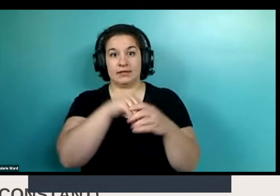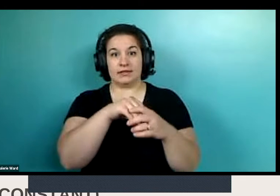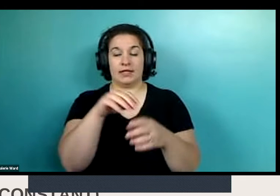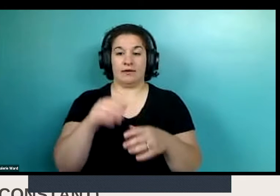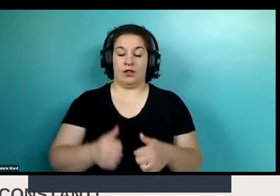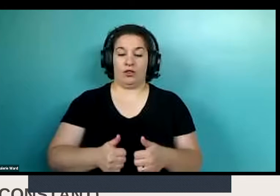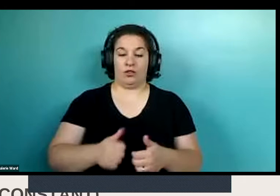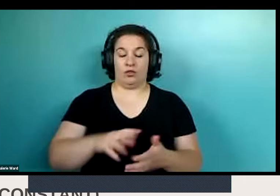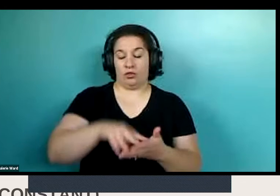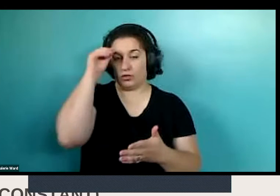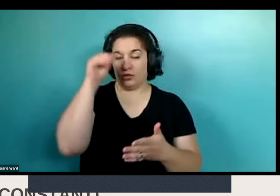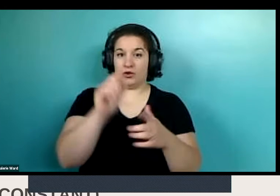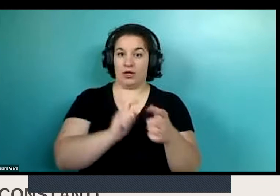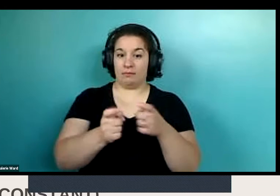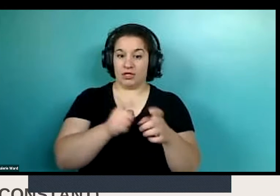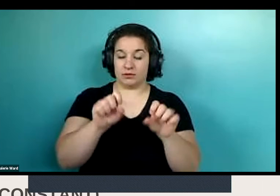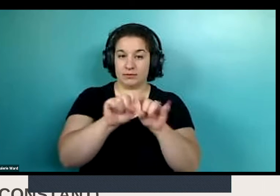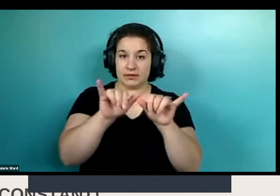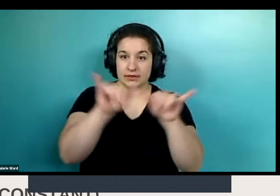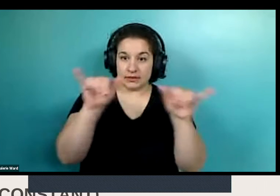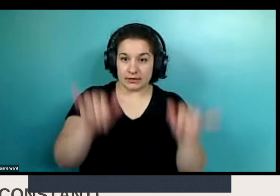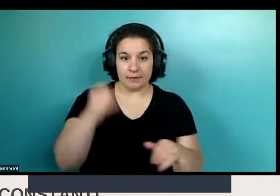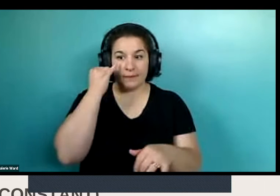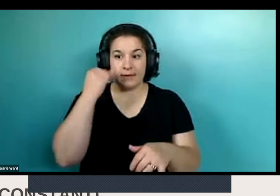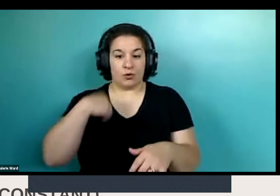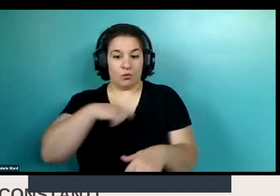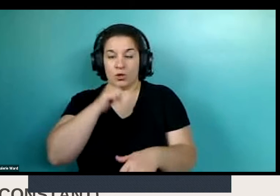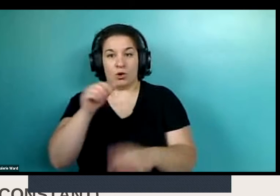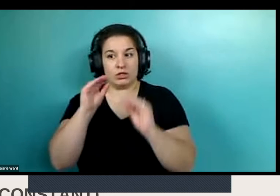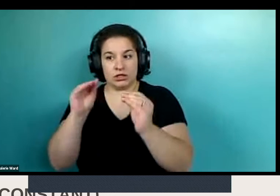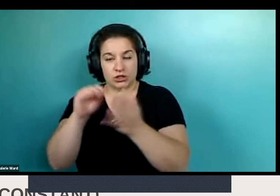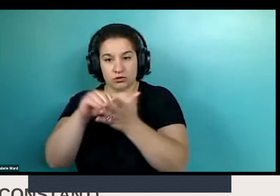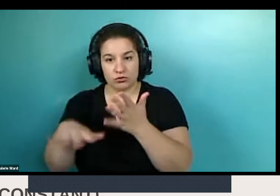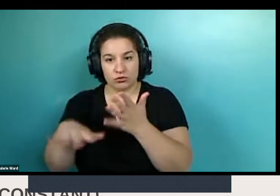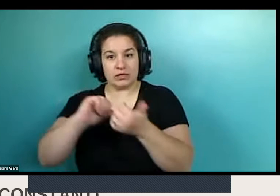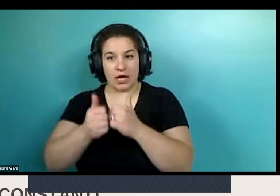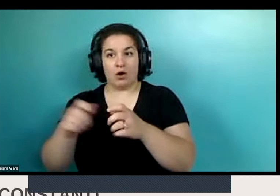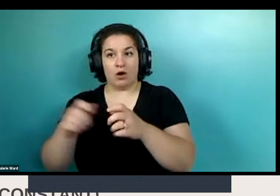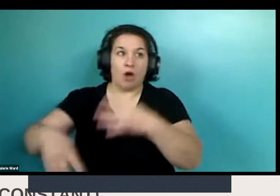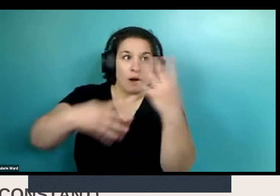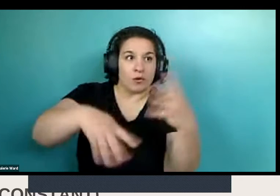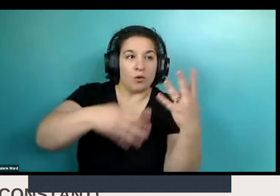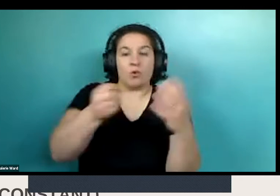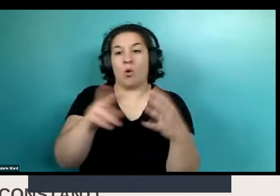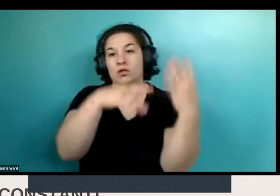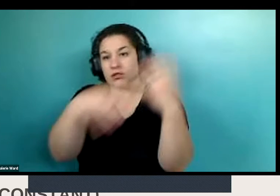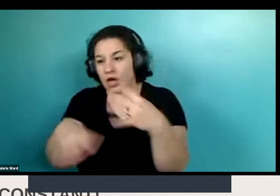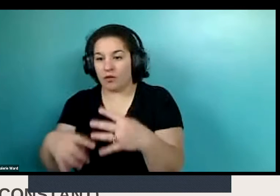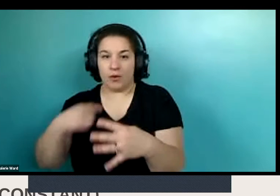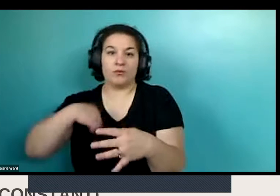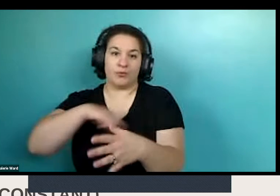or how to download things, or how to upload things, or whatever it happens to be, we're failing them. So hopefully this gives you kind of a good